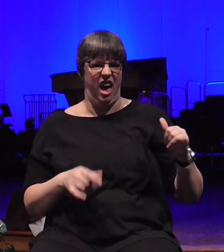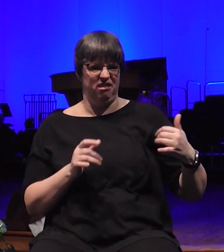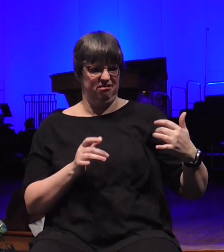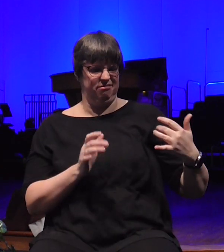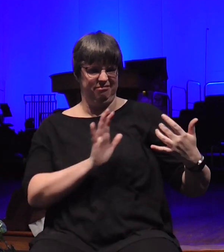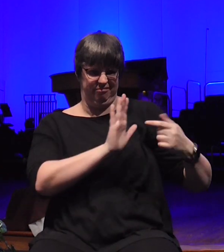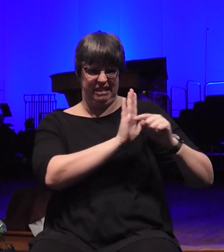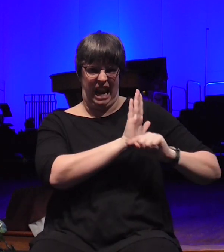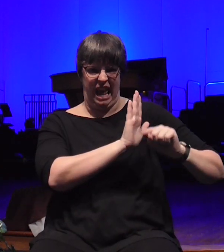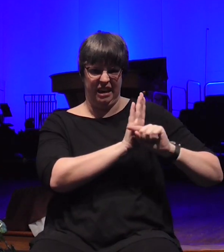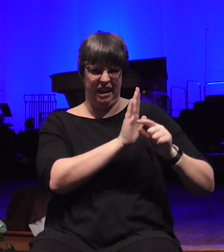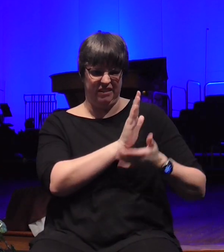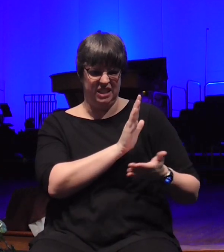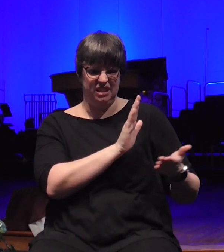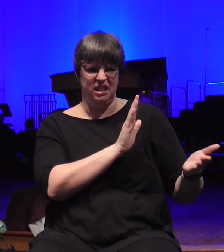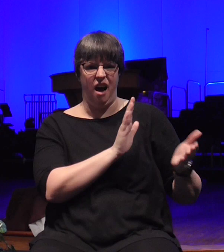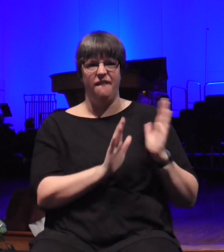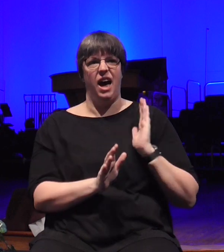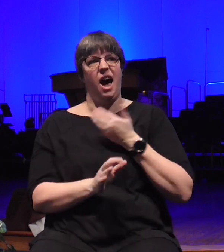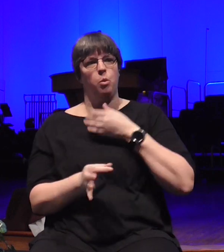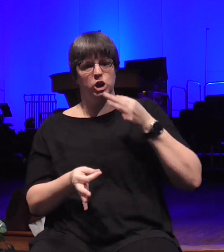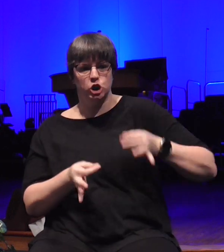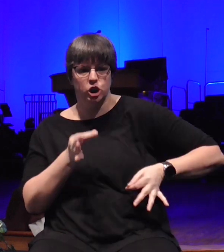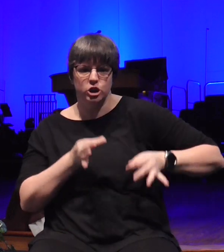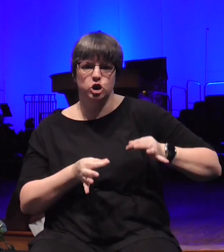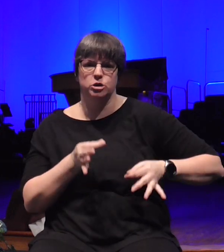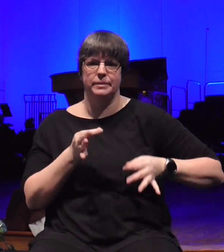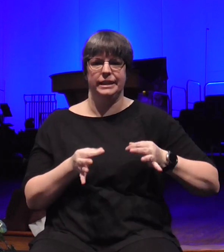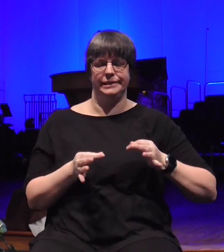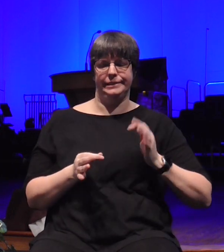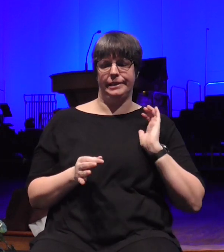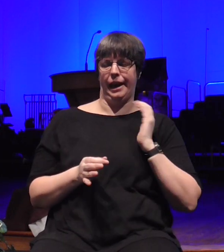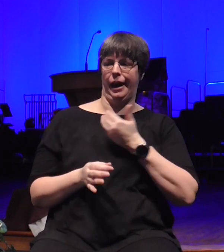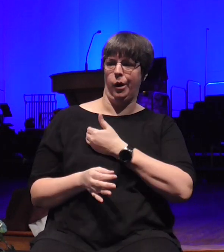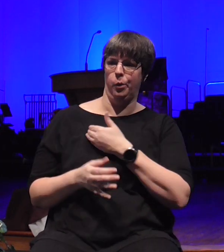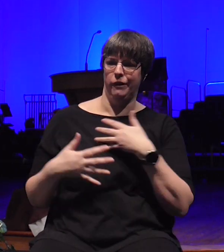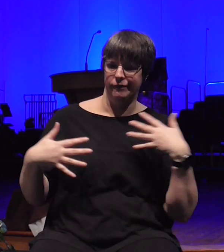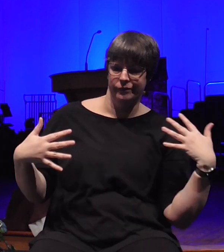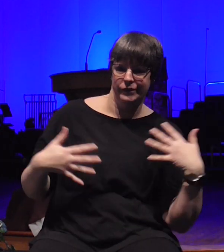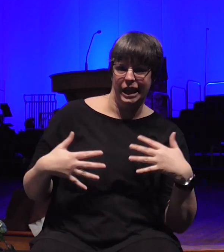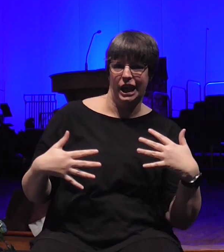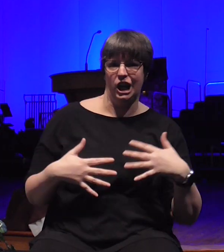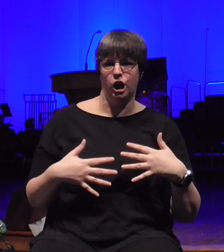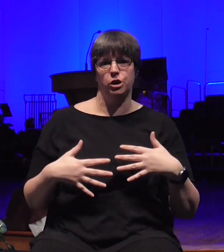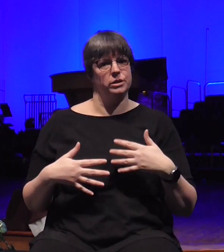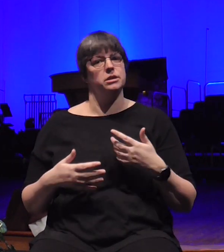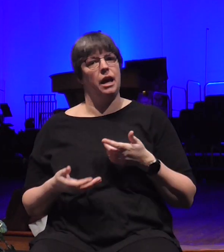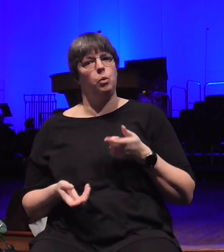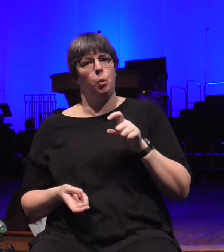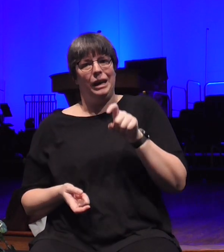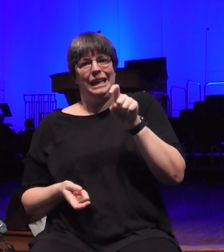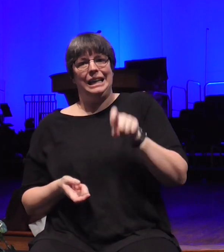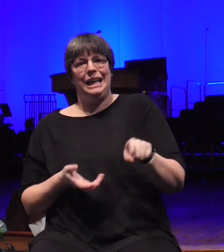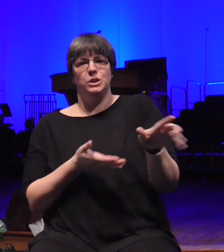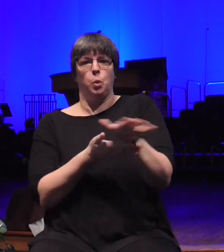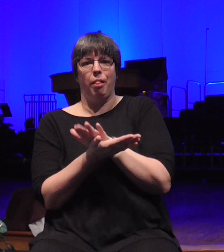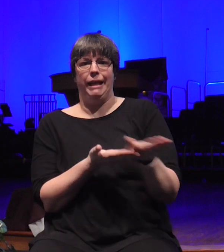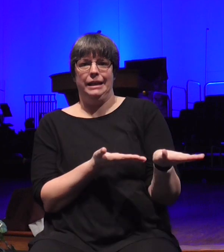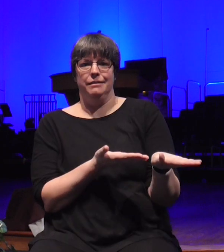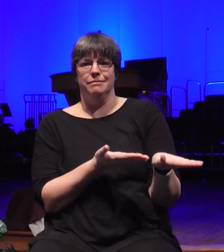in. We get caught up in our judgments and our misperceptions and our fears, and we need to do some thorough house